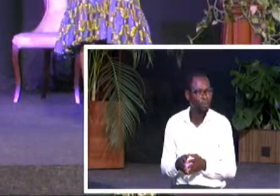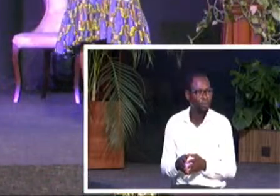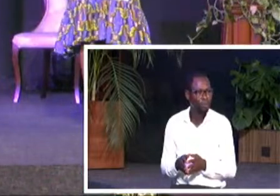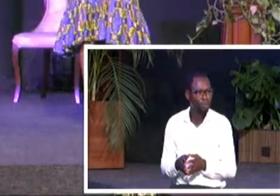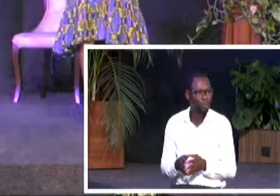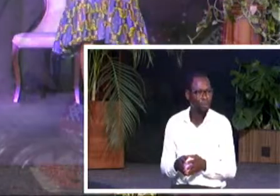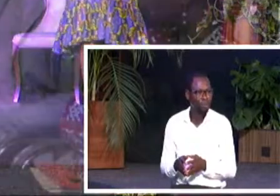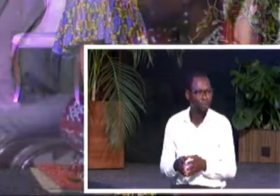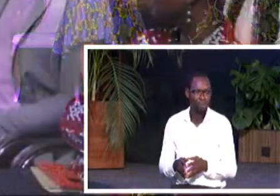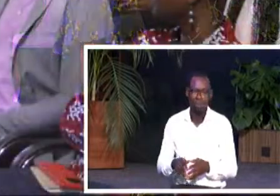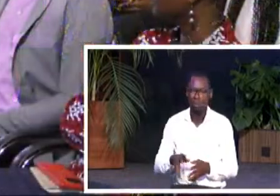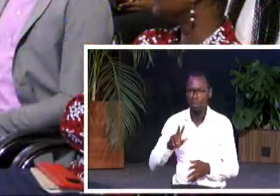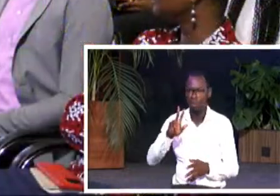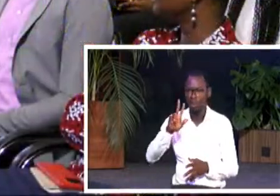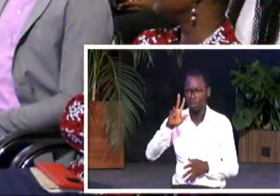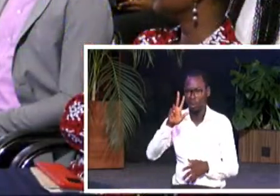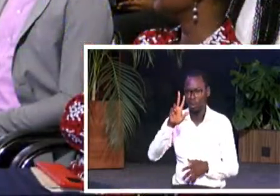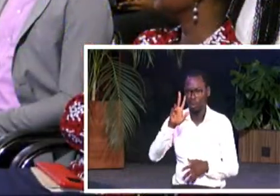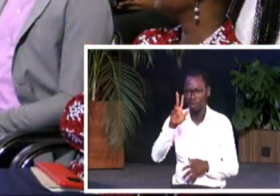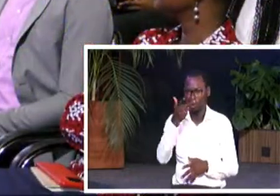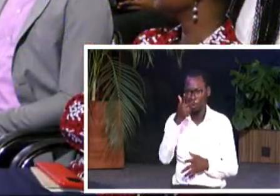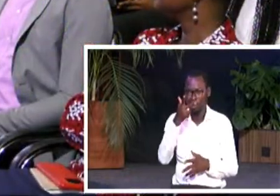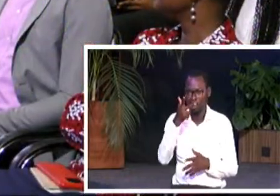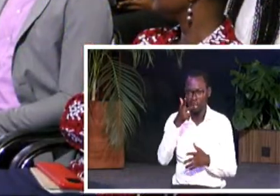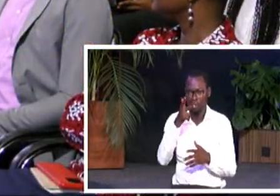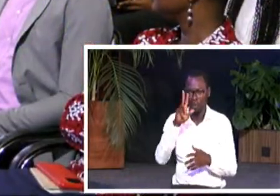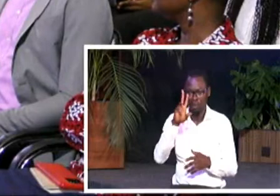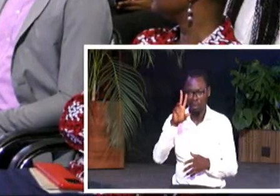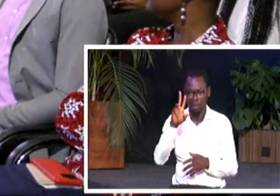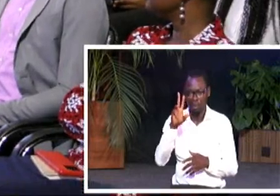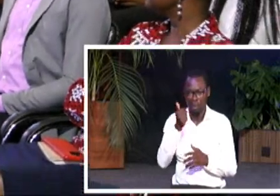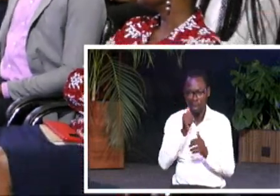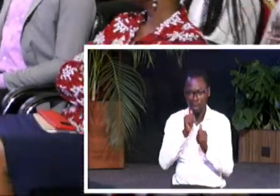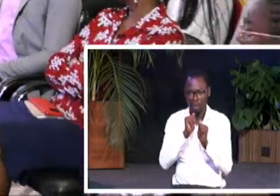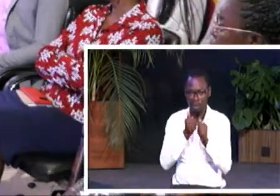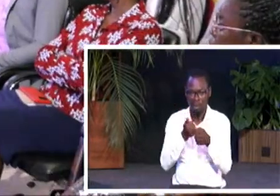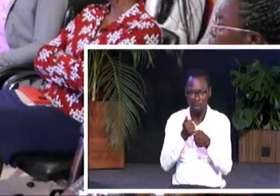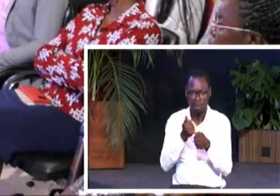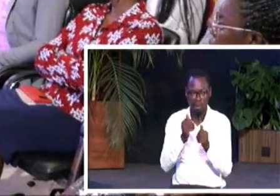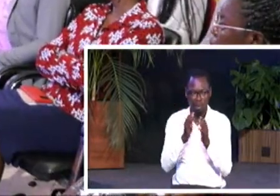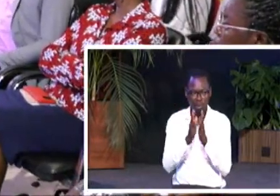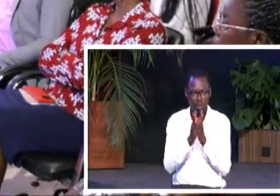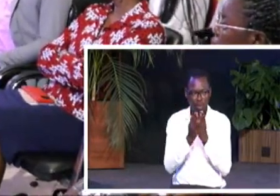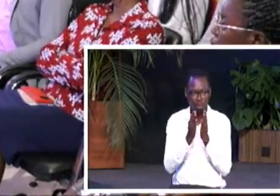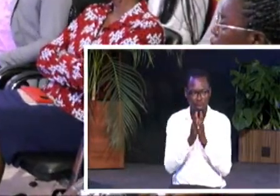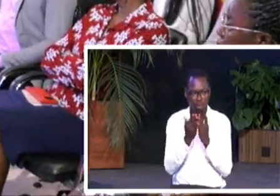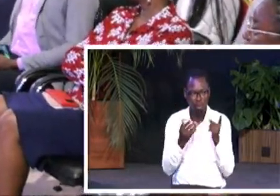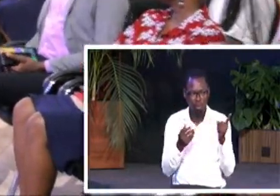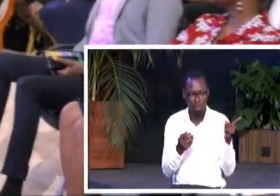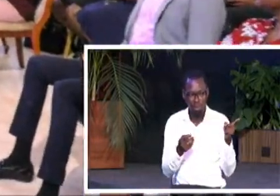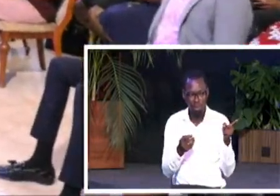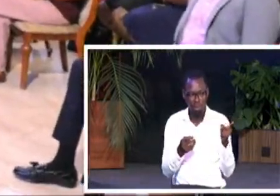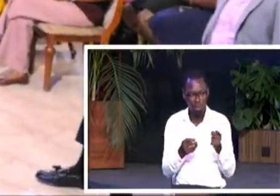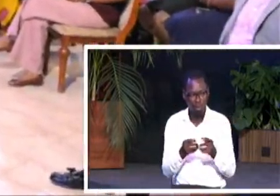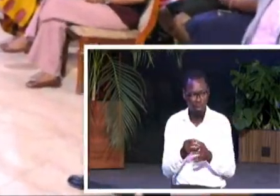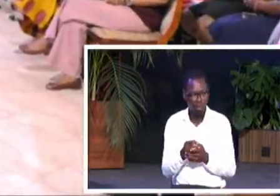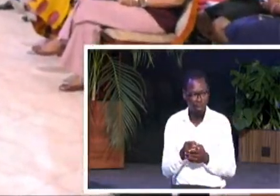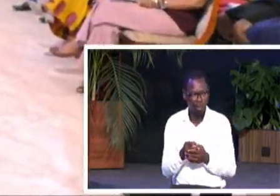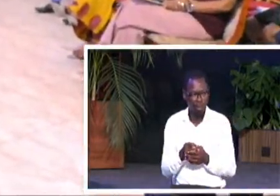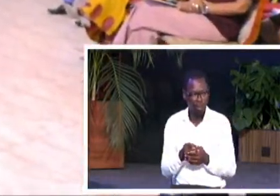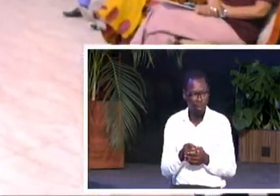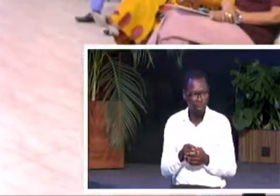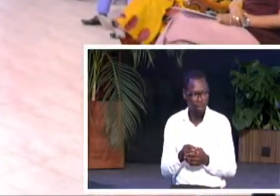and a digital watch for your exercises. Let me make sure, this is a third prize.